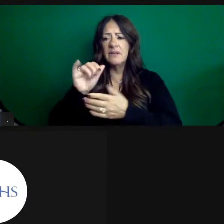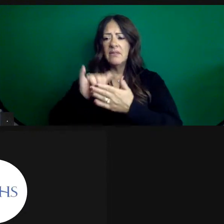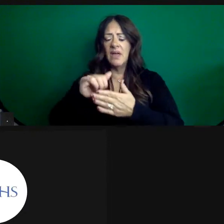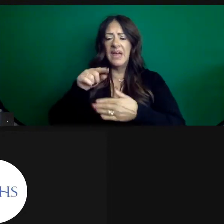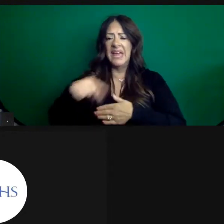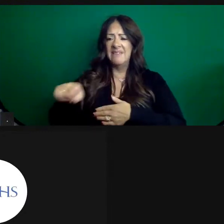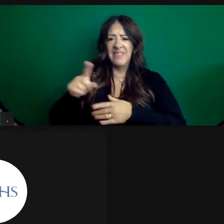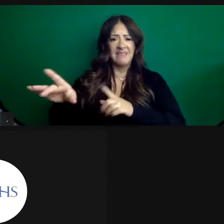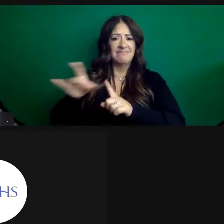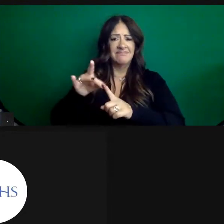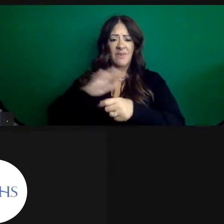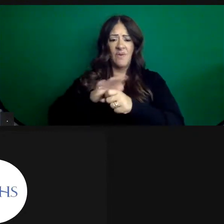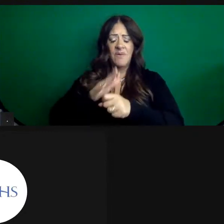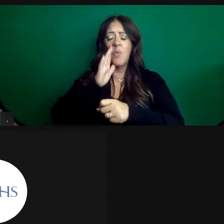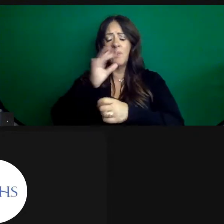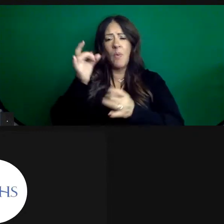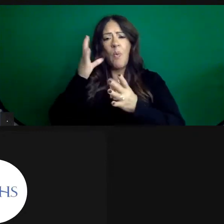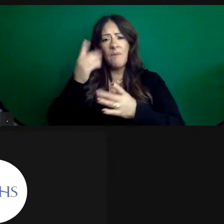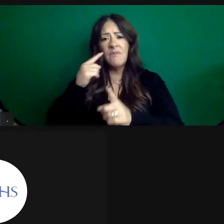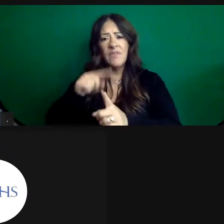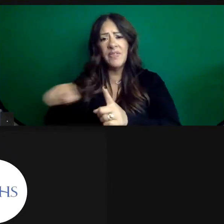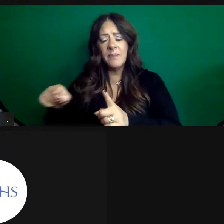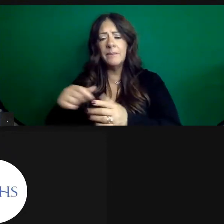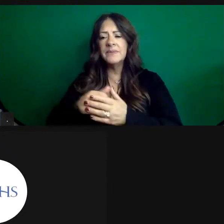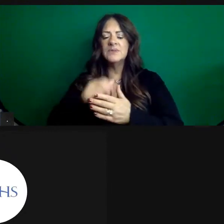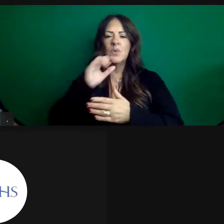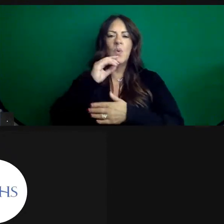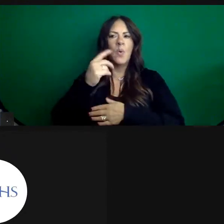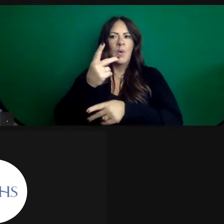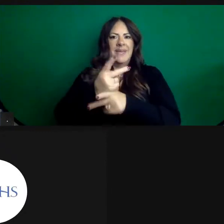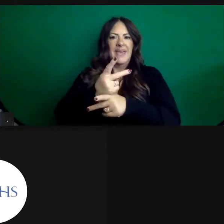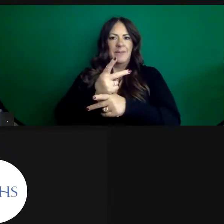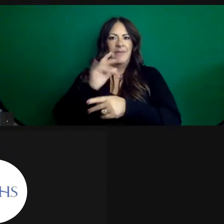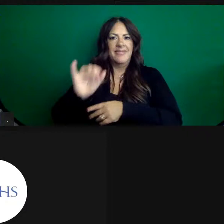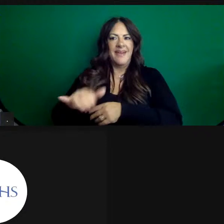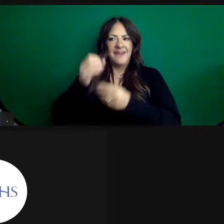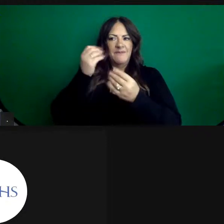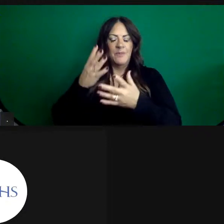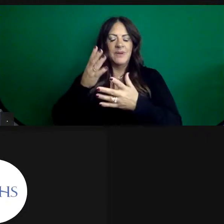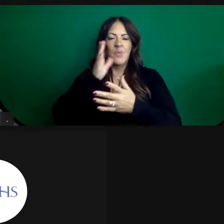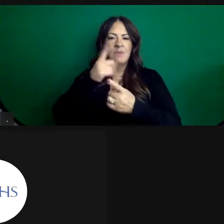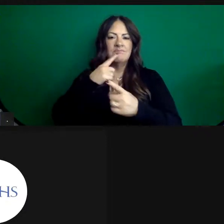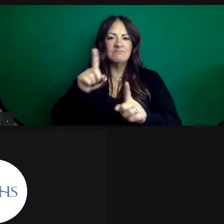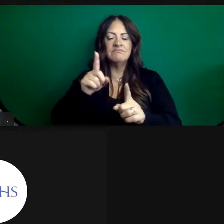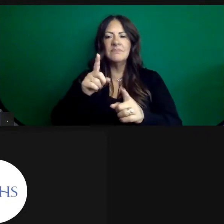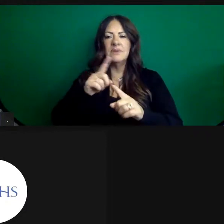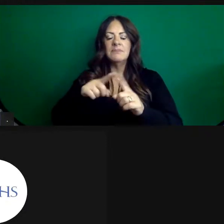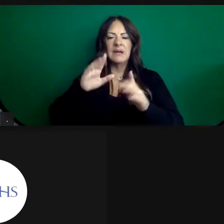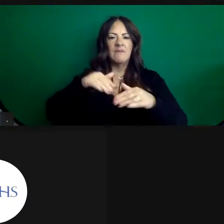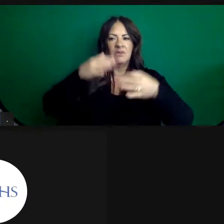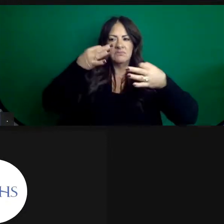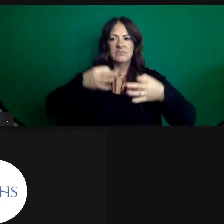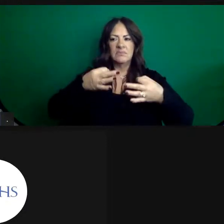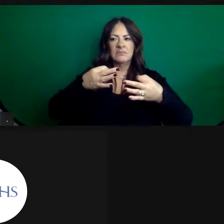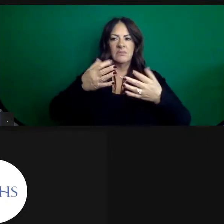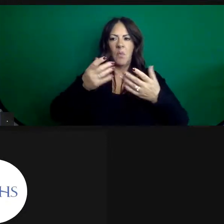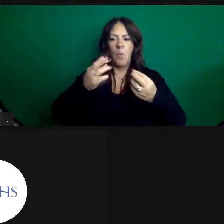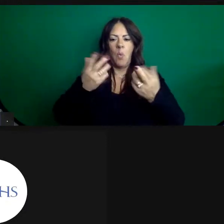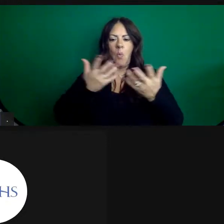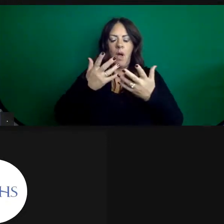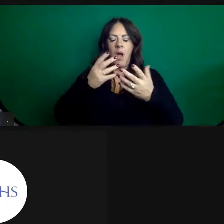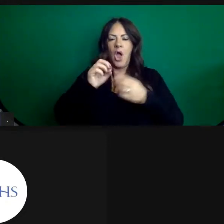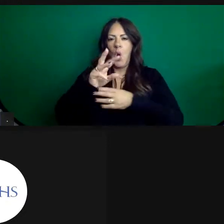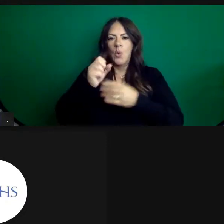with COVID-19. So stay tuned on that piece. Nothing specific or concrete at this moment, but certainly